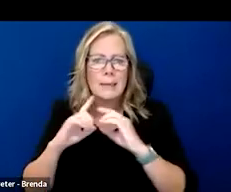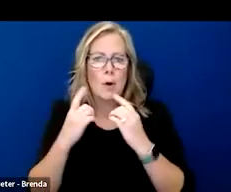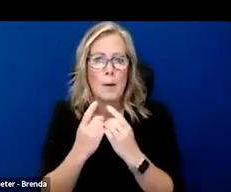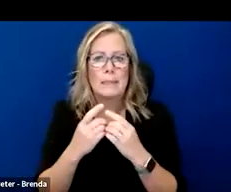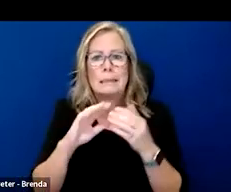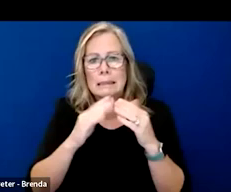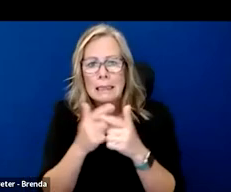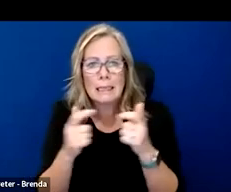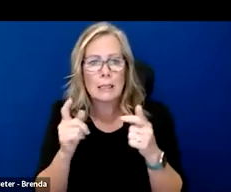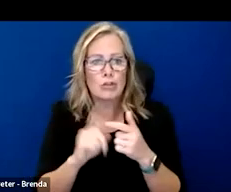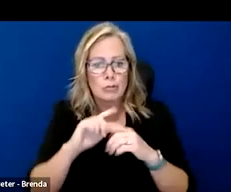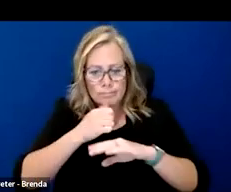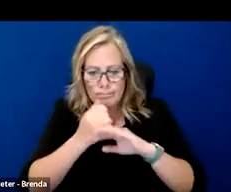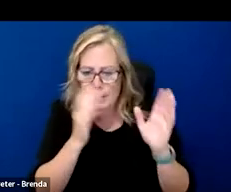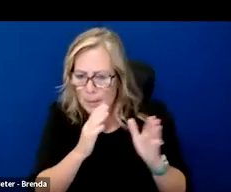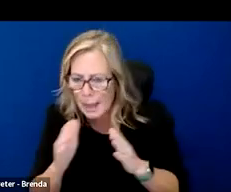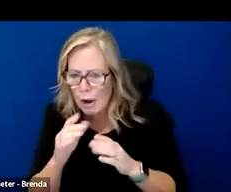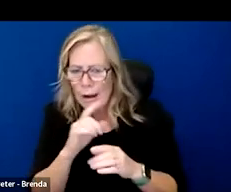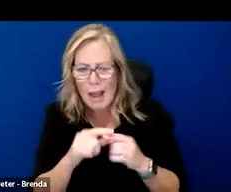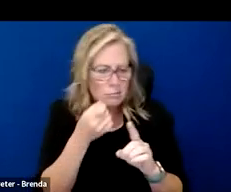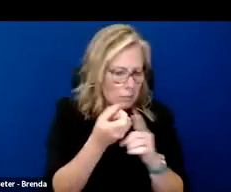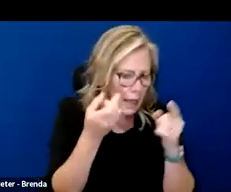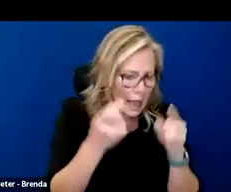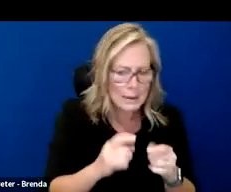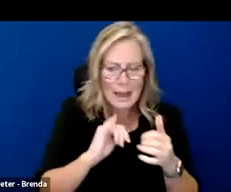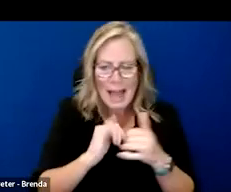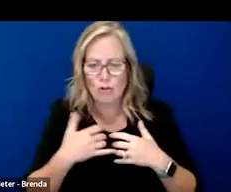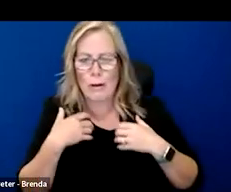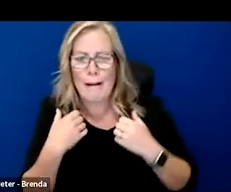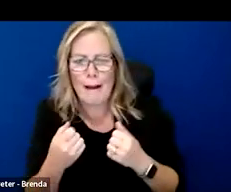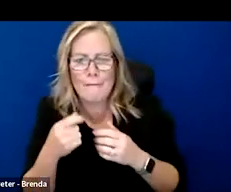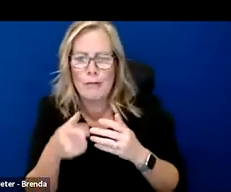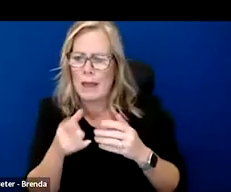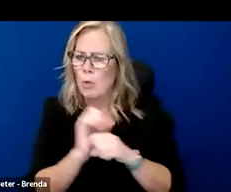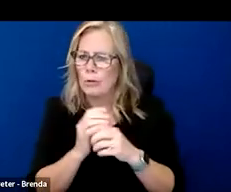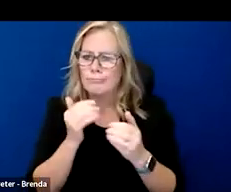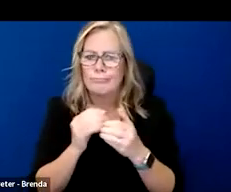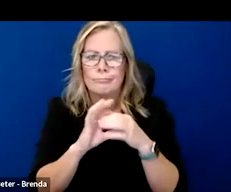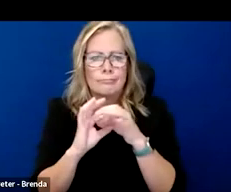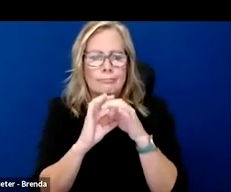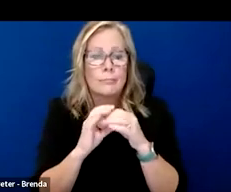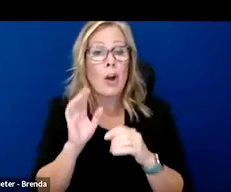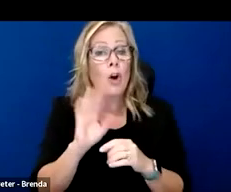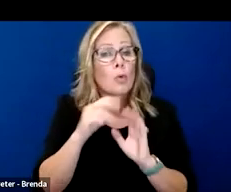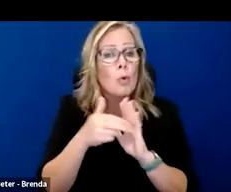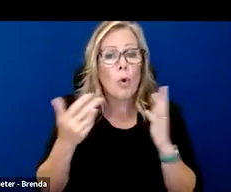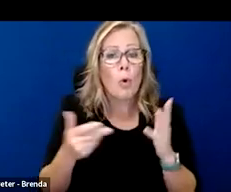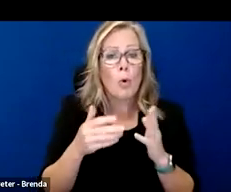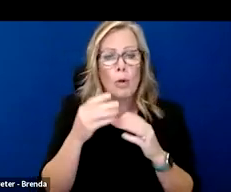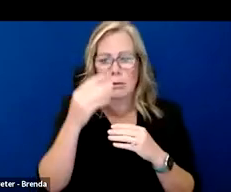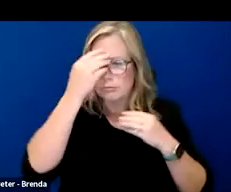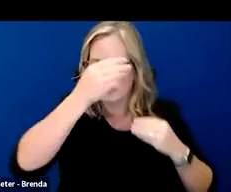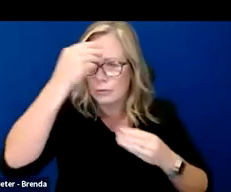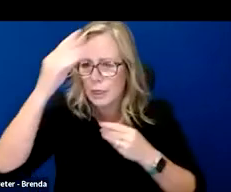mitigate, prepare for, and recover from emergencies and disasters. Sarah's role focuses on public education, hazard